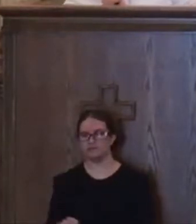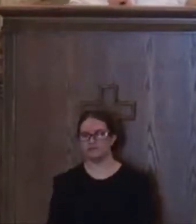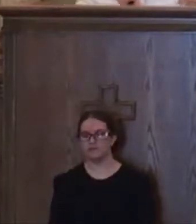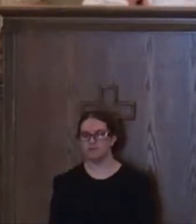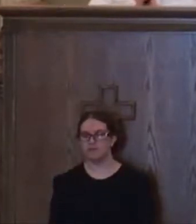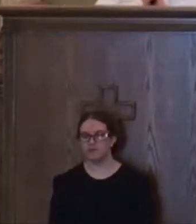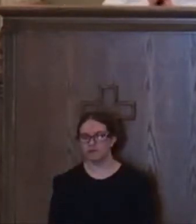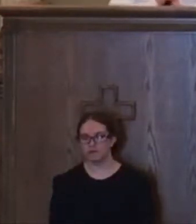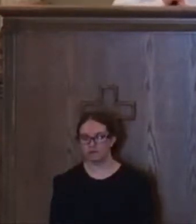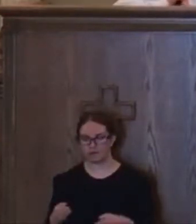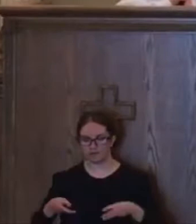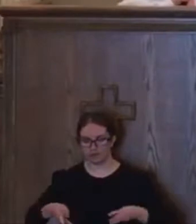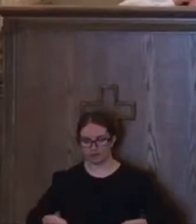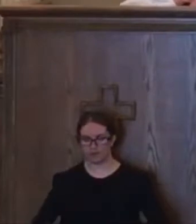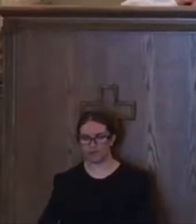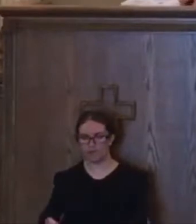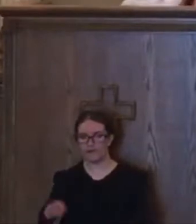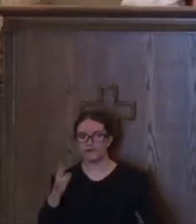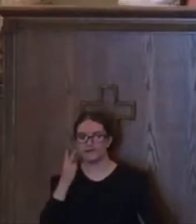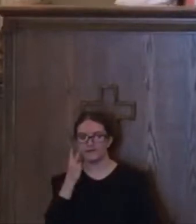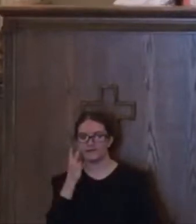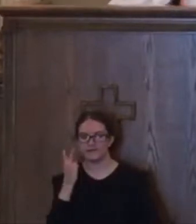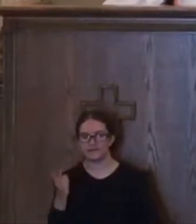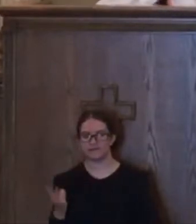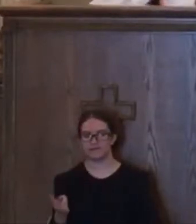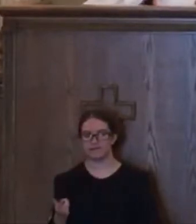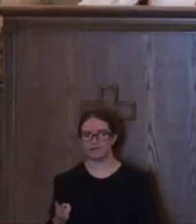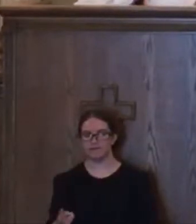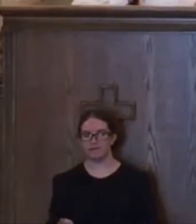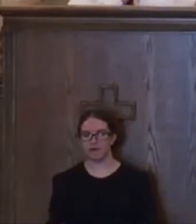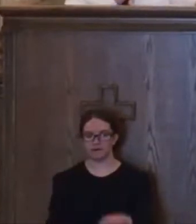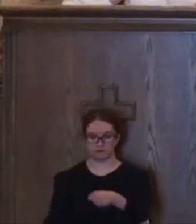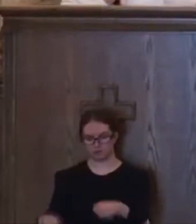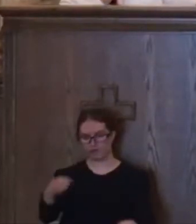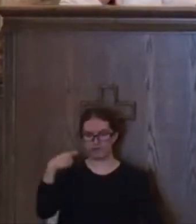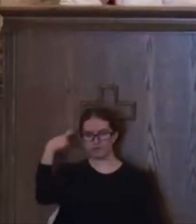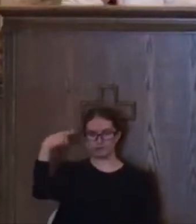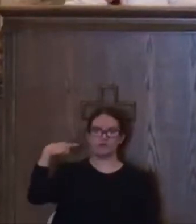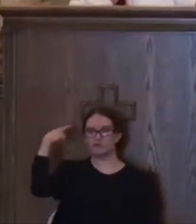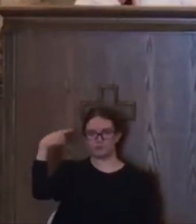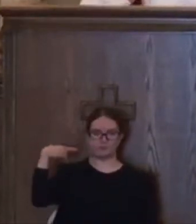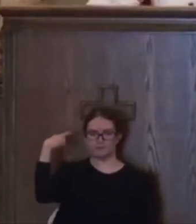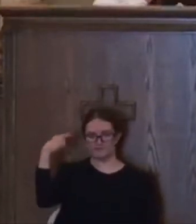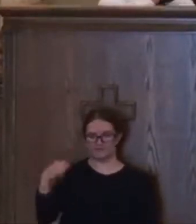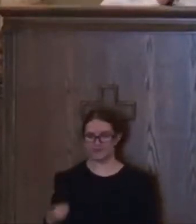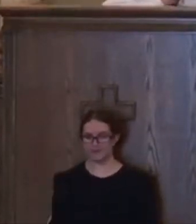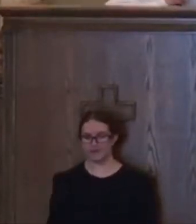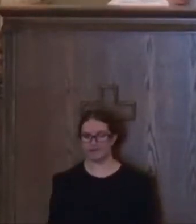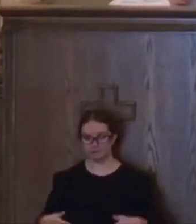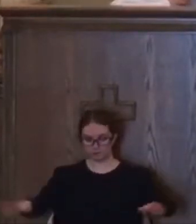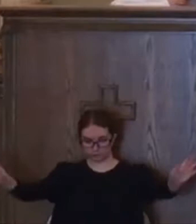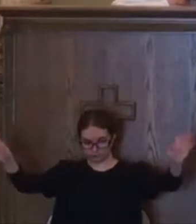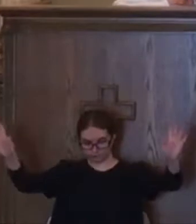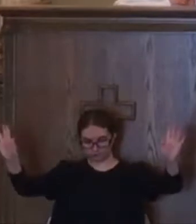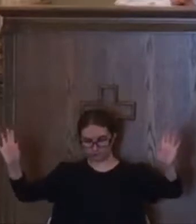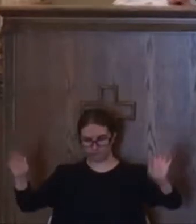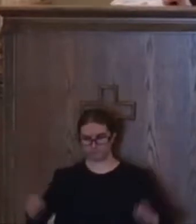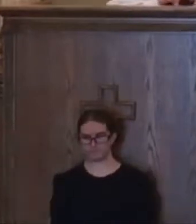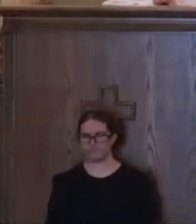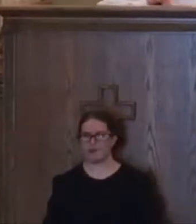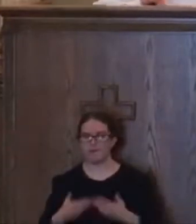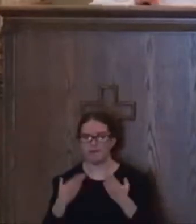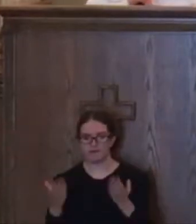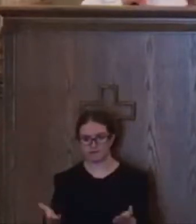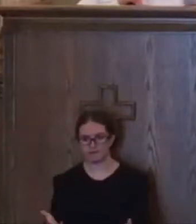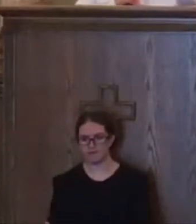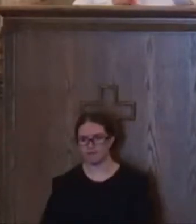She kept making her way to see him and ended up driving him crazy. He finally said, you know what? I'm going to give it